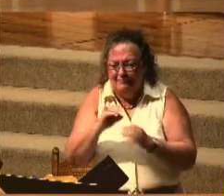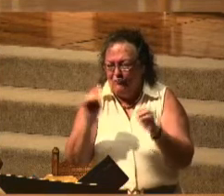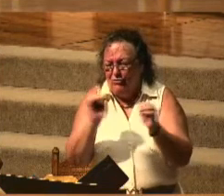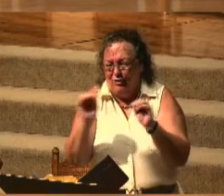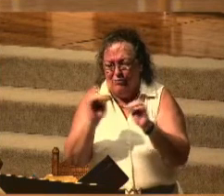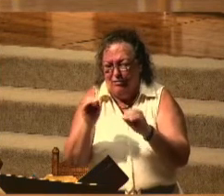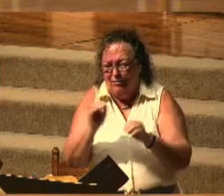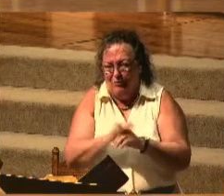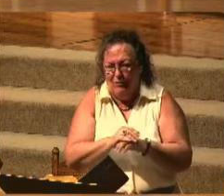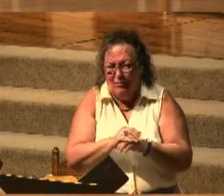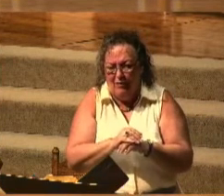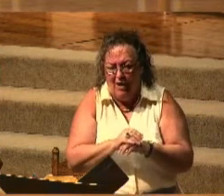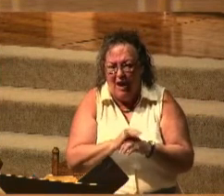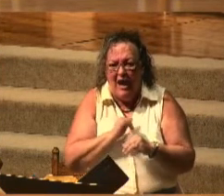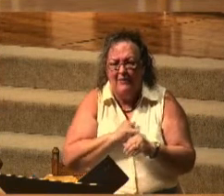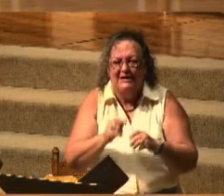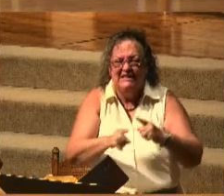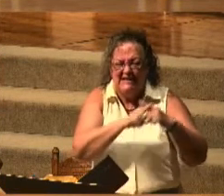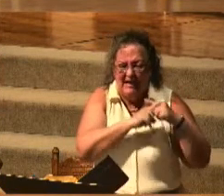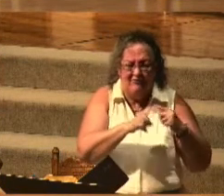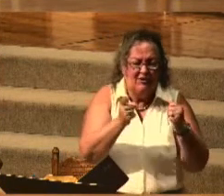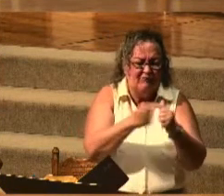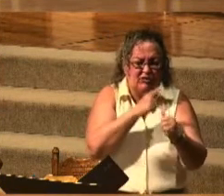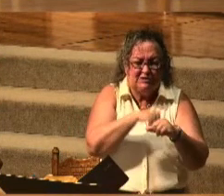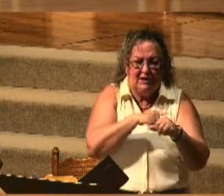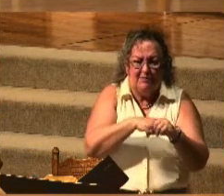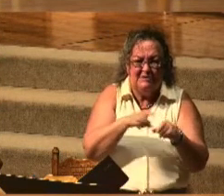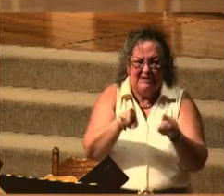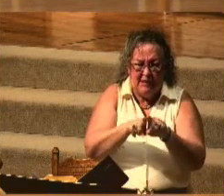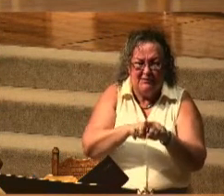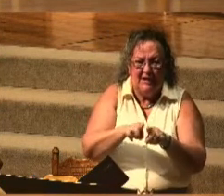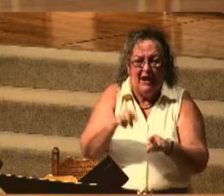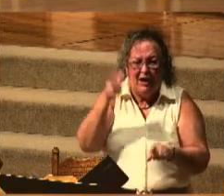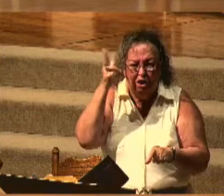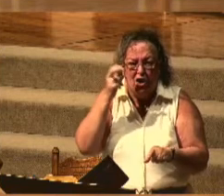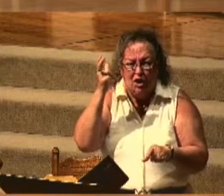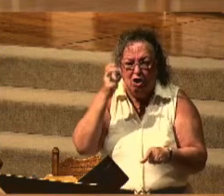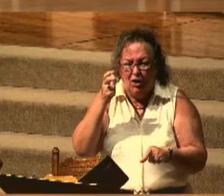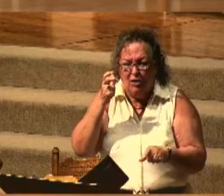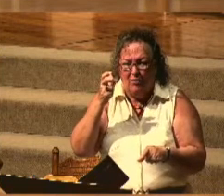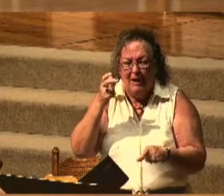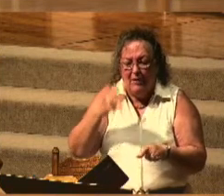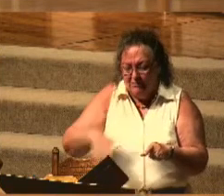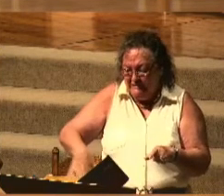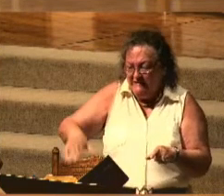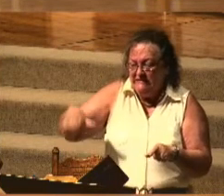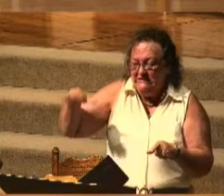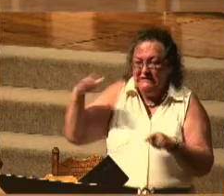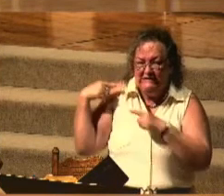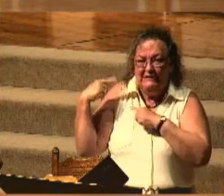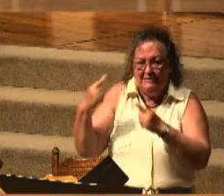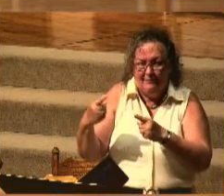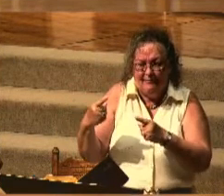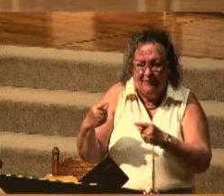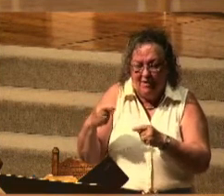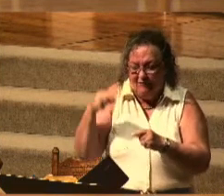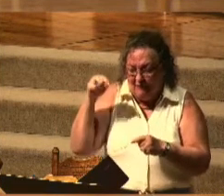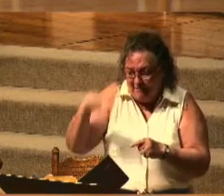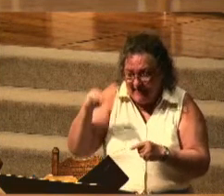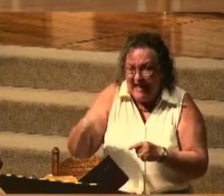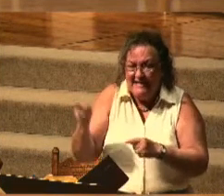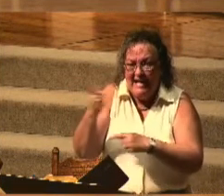rededicate." I said, "I've been saved like I heard about it and a few times I went to church." And you know what? From that day